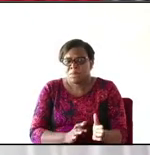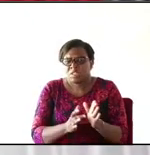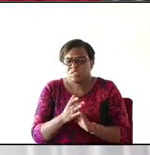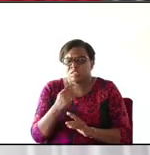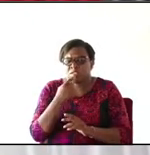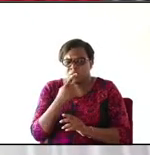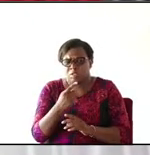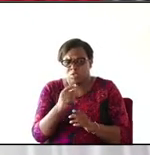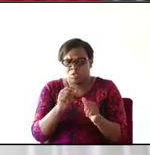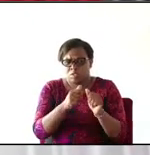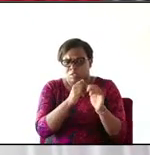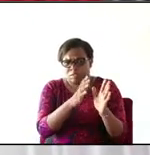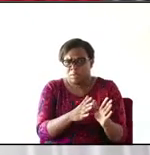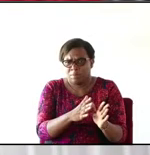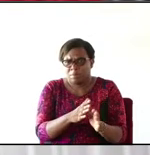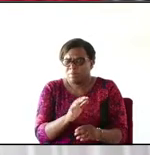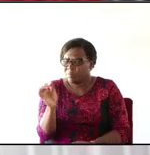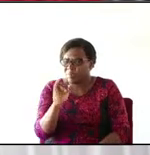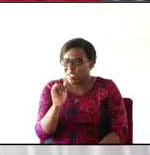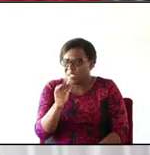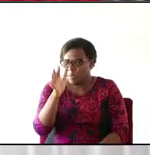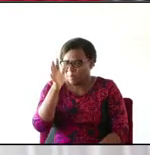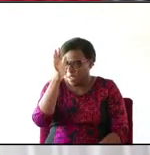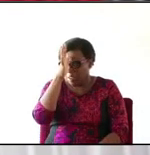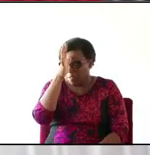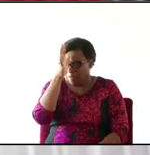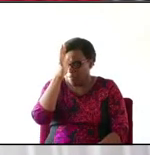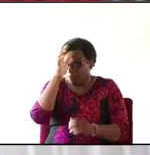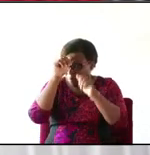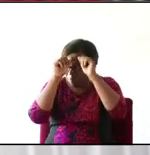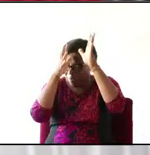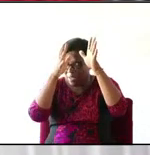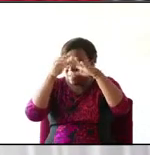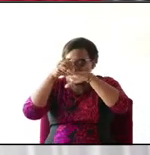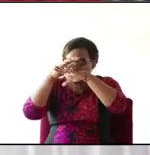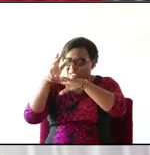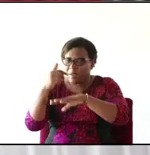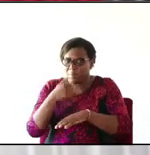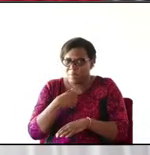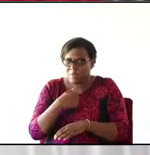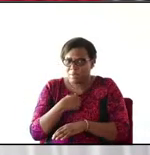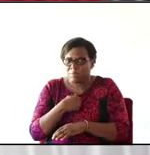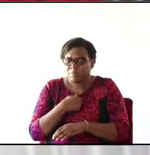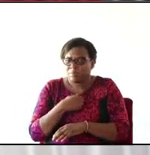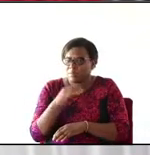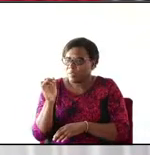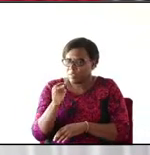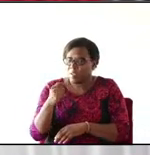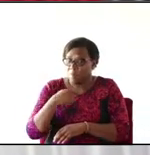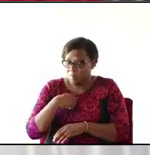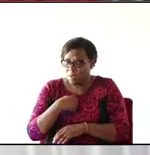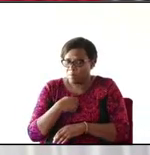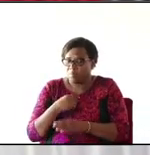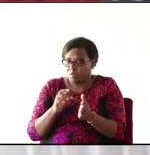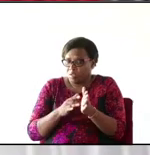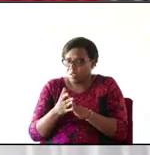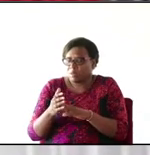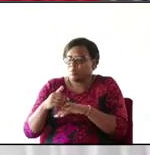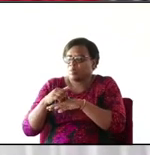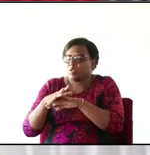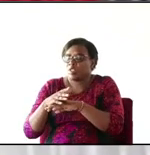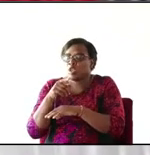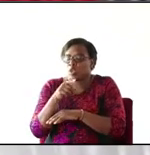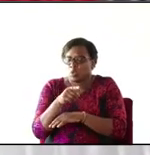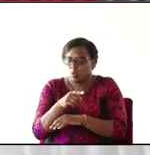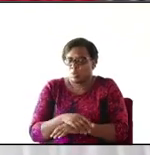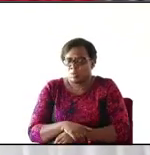his disciples, as the Father has sent me, so am I sending you. So